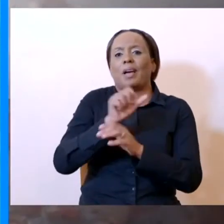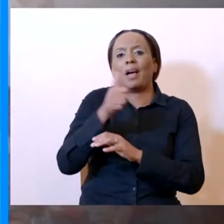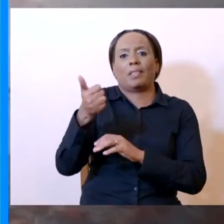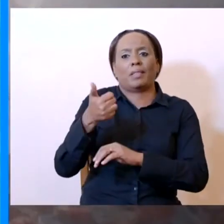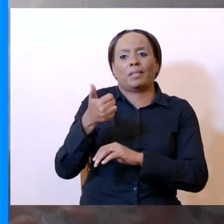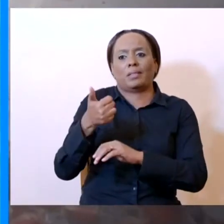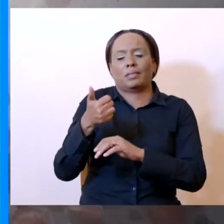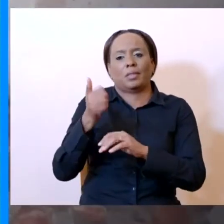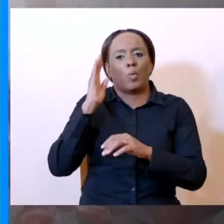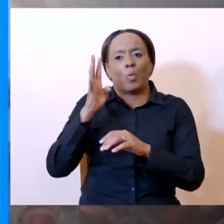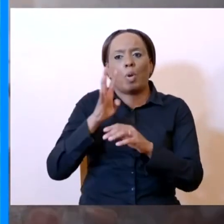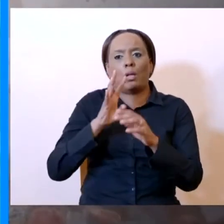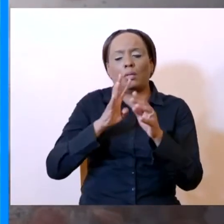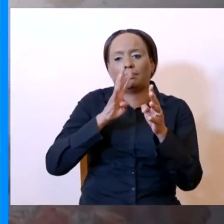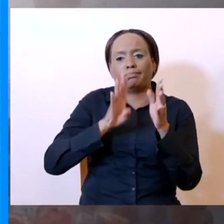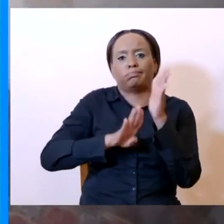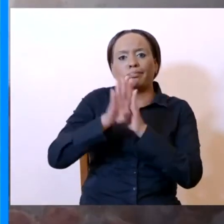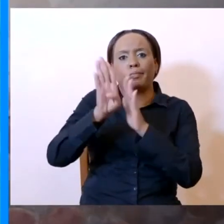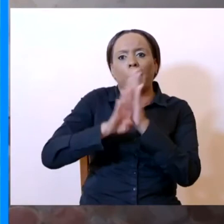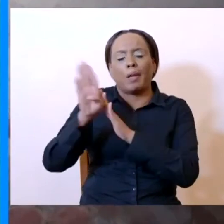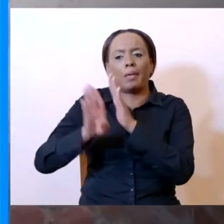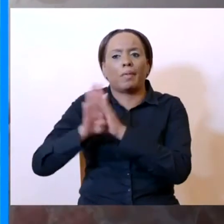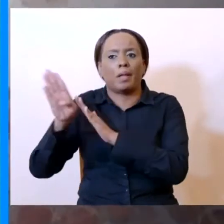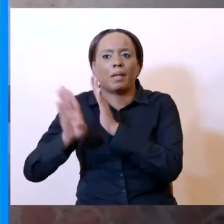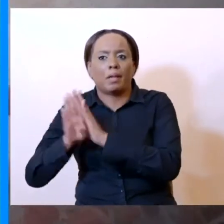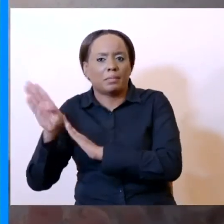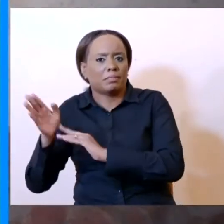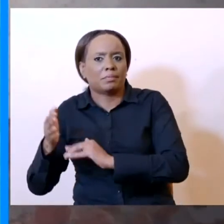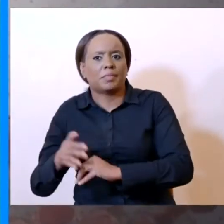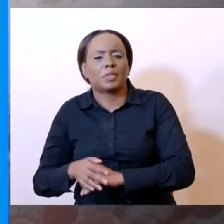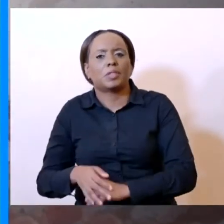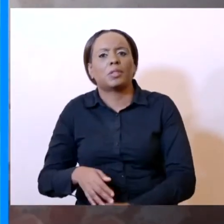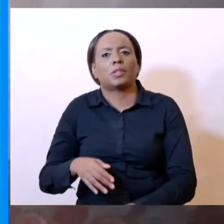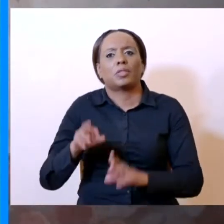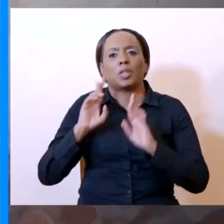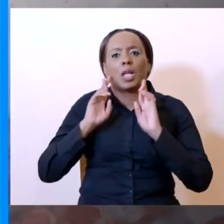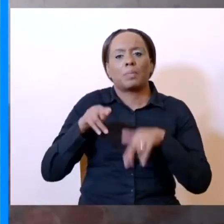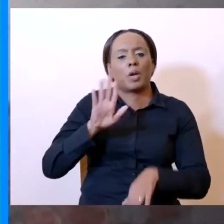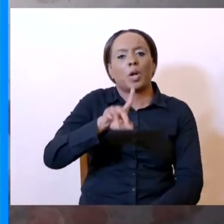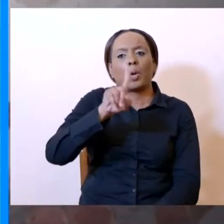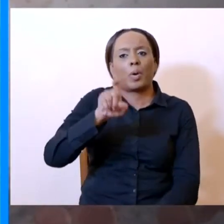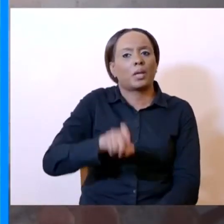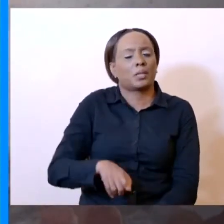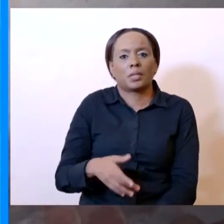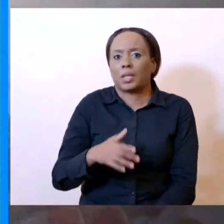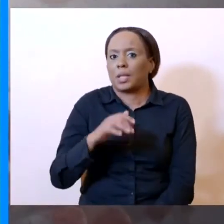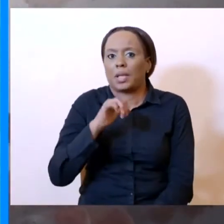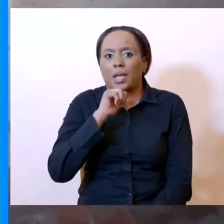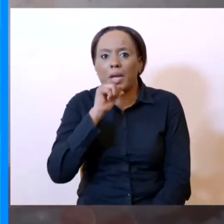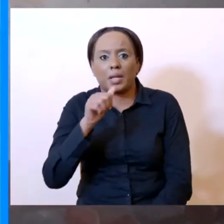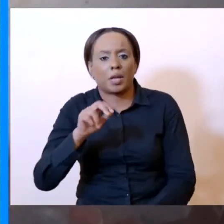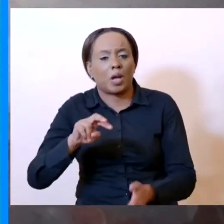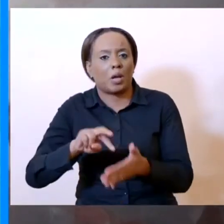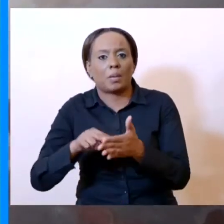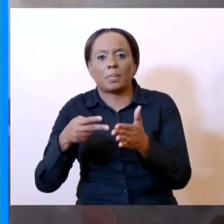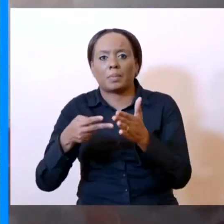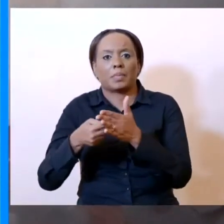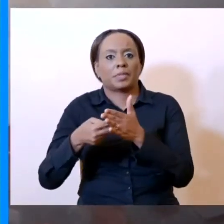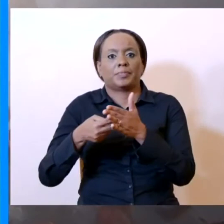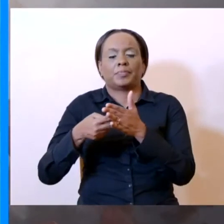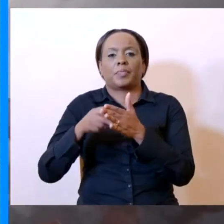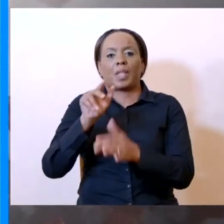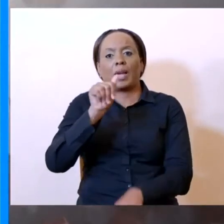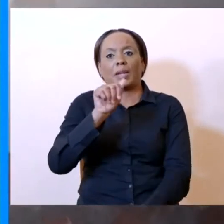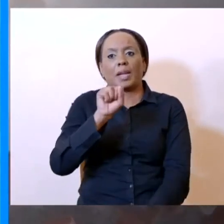then be resistant as well. So direct response to your question, it does not negate the fact that the AstraZeneca